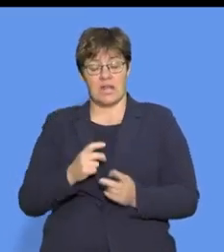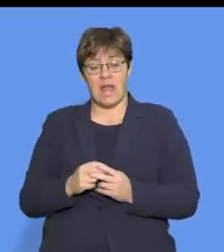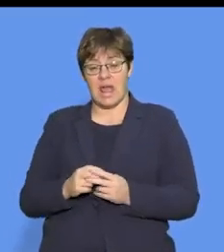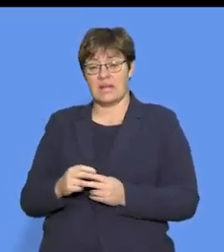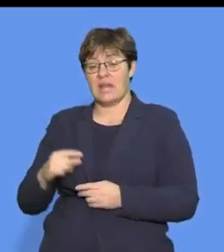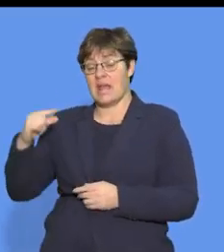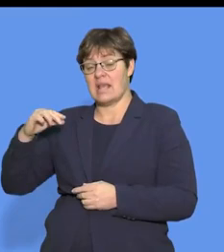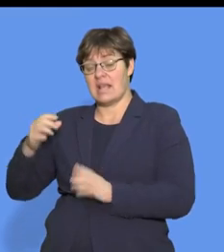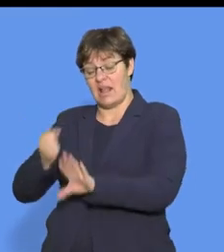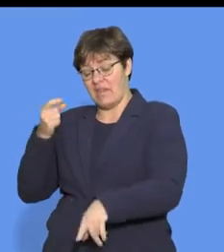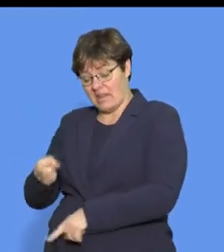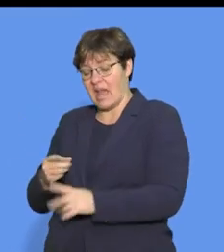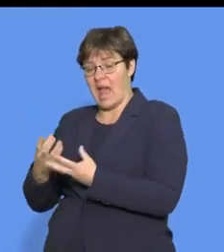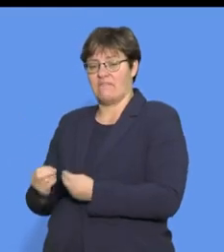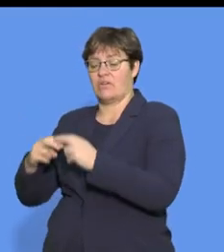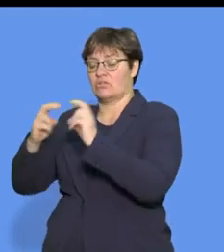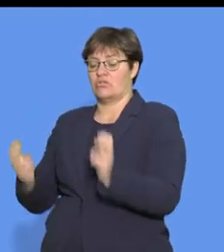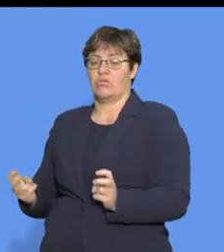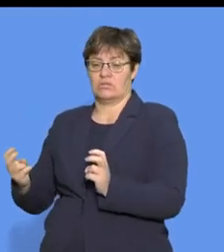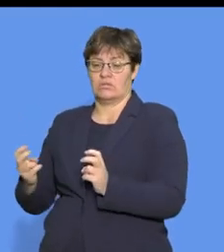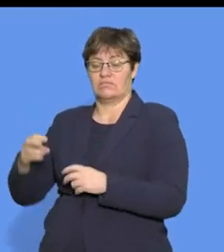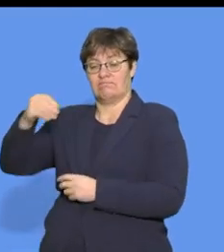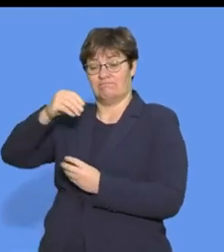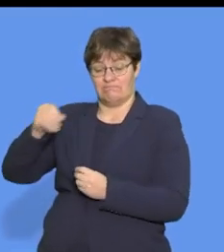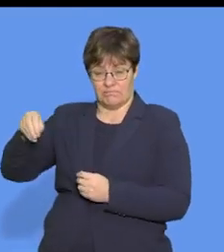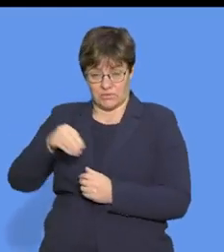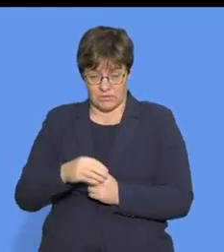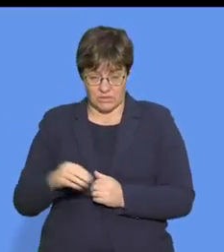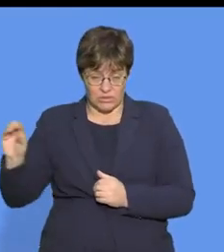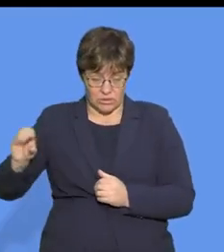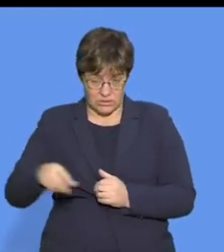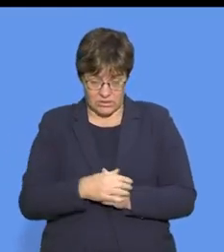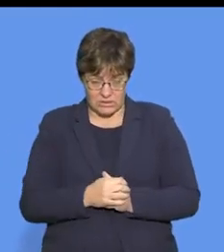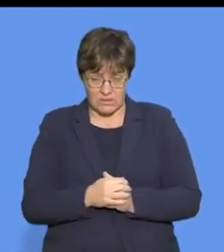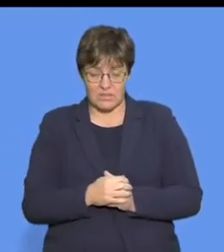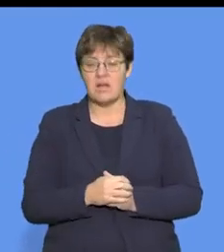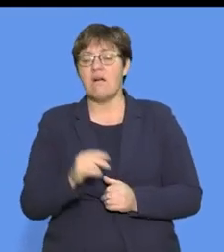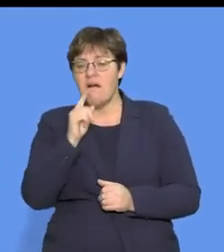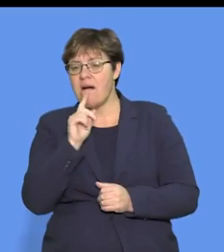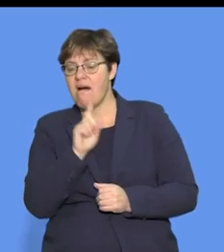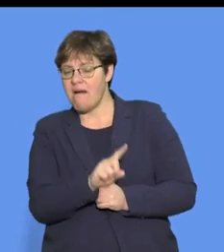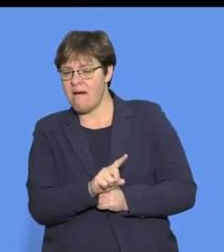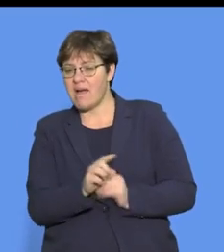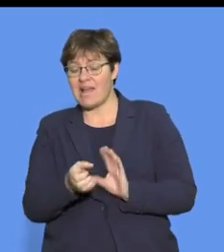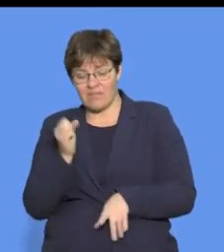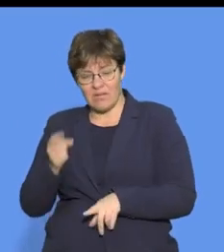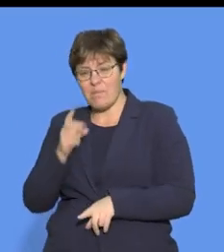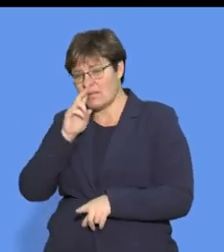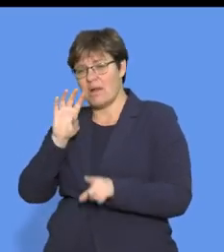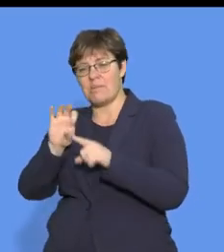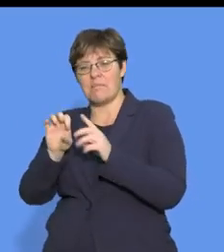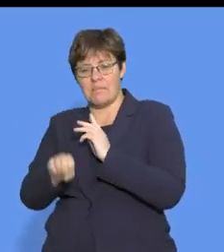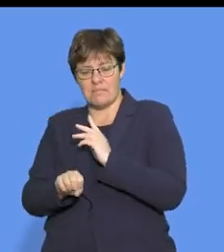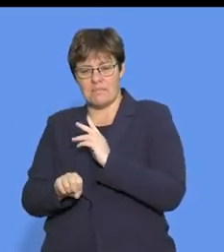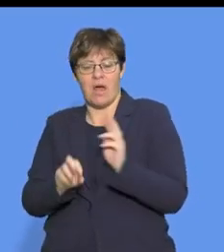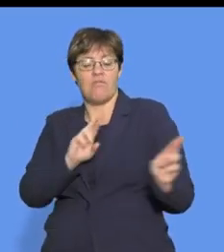bridge for a galvanic cell. So if we look at the galvanic cell, we have to recognize that there